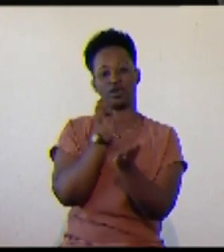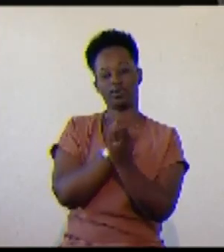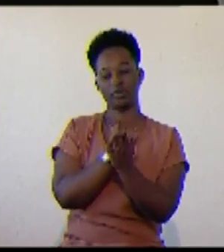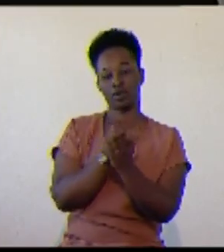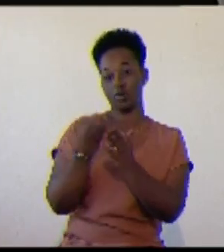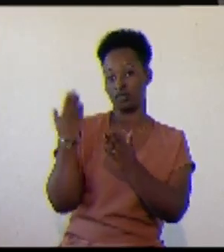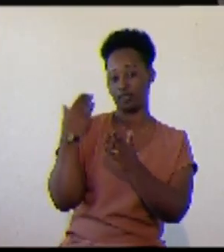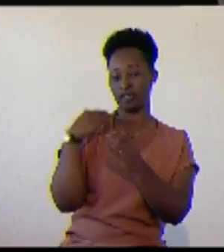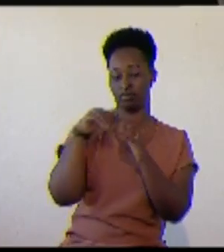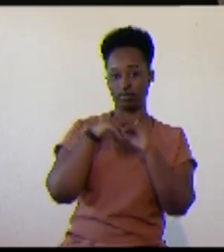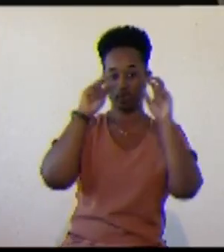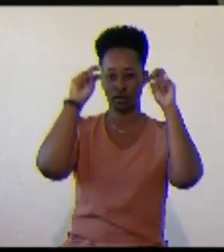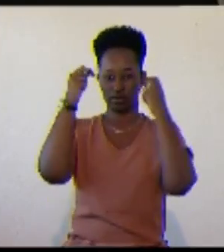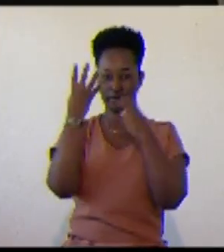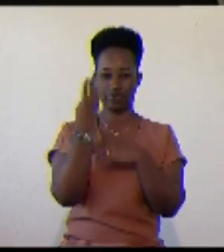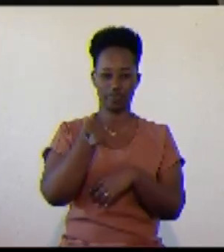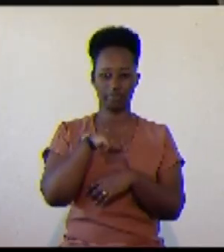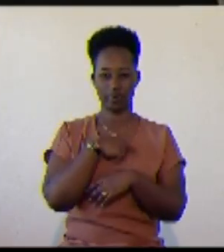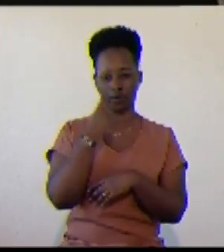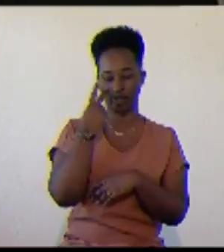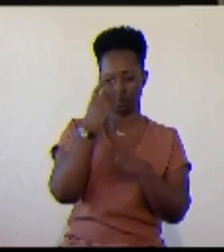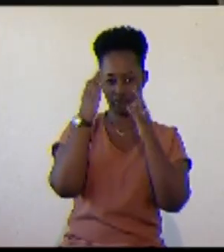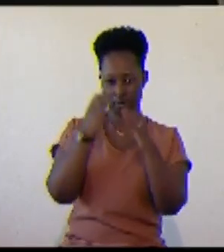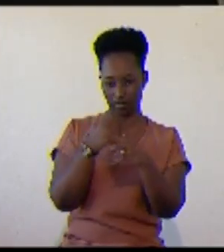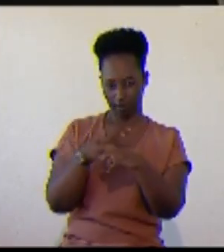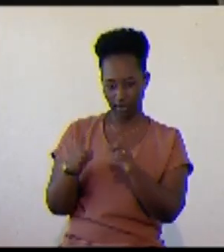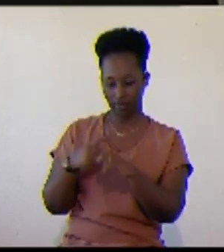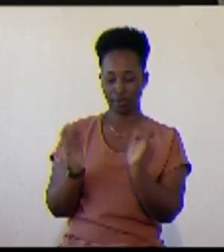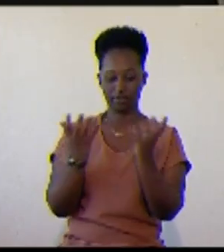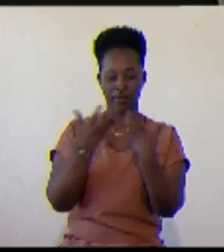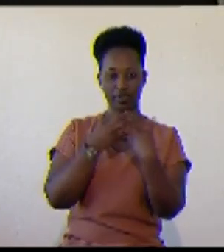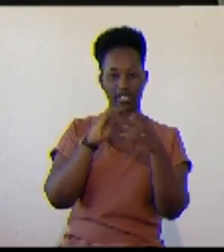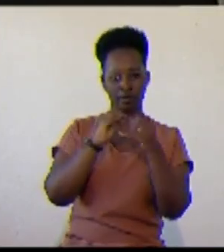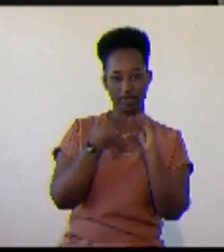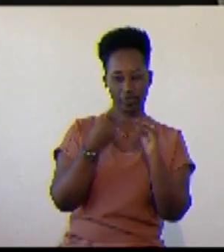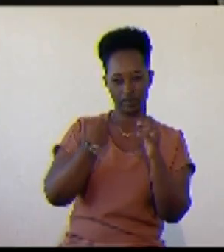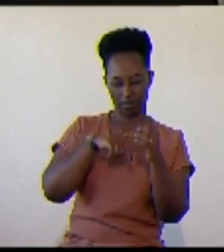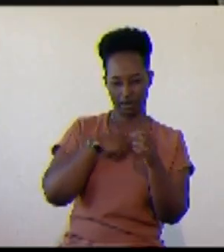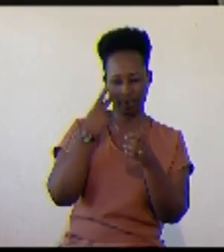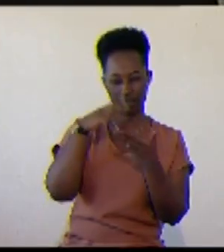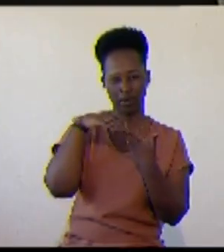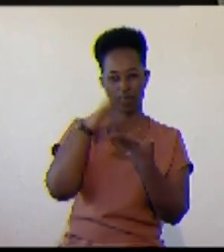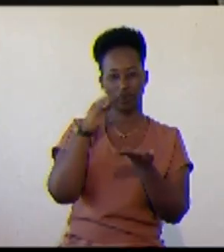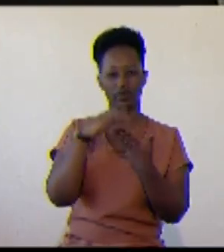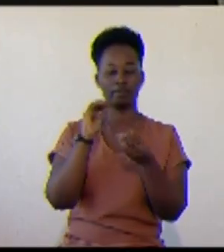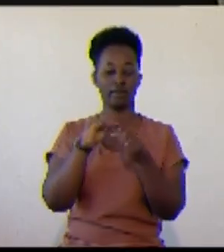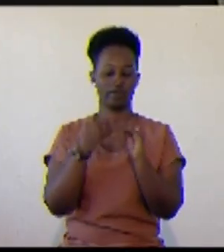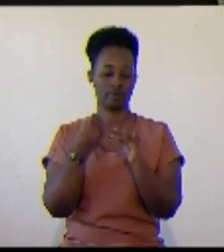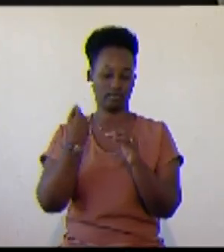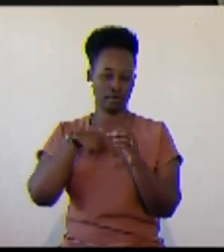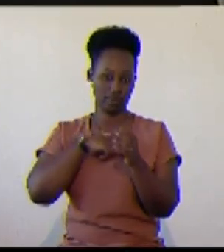we have looked at different things that are related to mathematics. We have talked about a lot of mathematics under this unit. So we